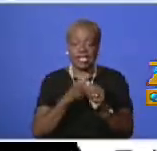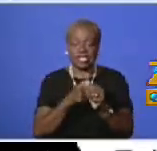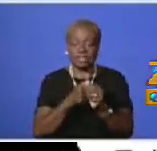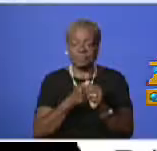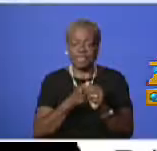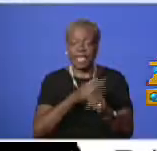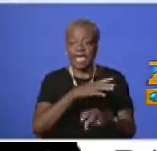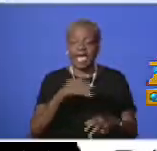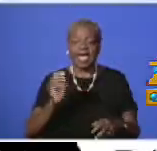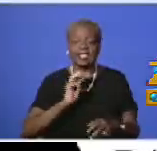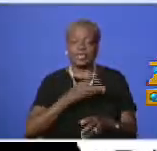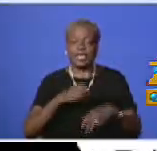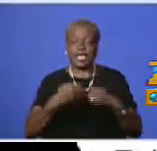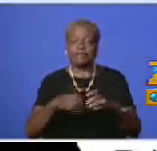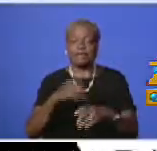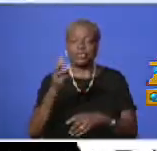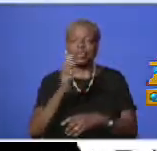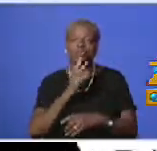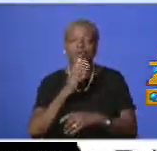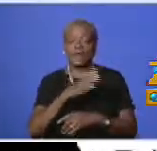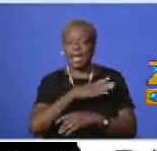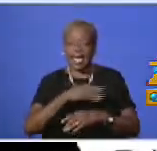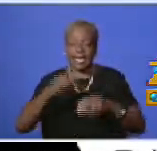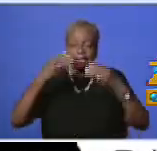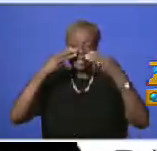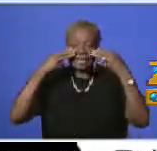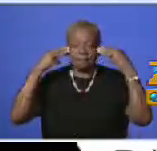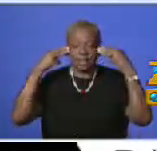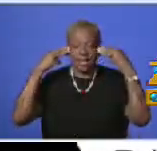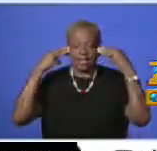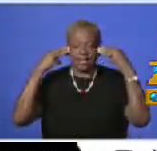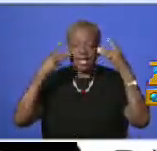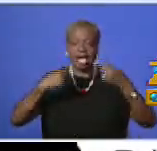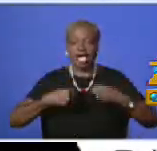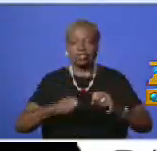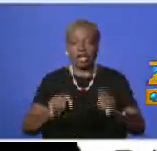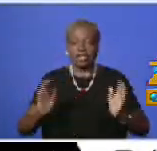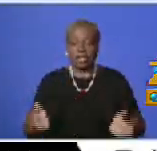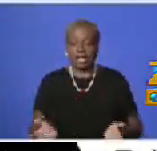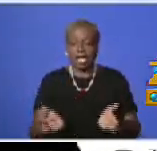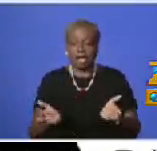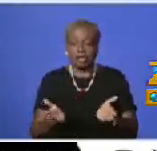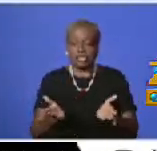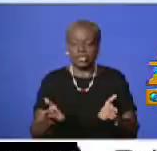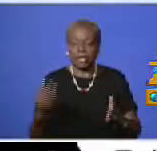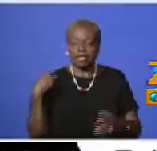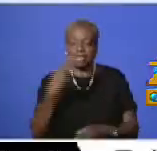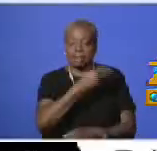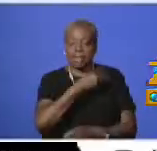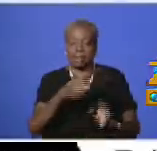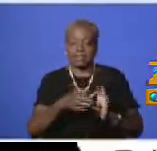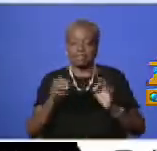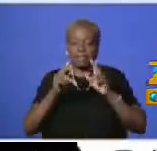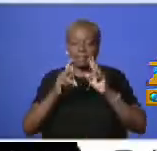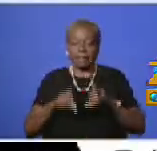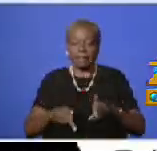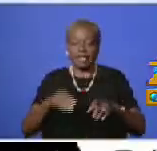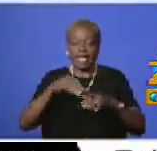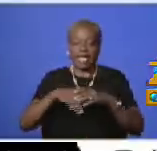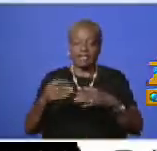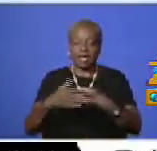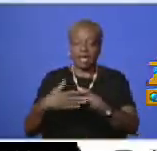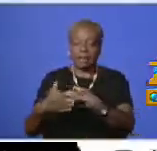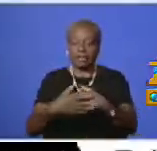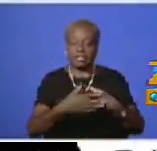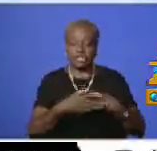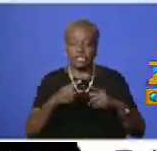And we also give some water and masks, and to try to encourage the members of the public in these communities to continue